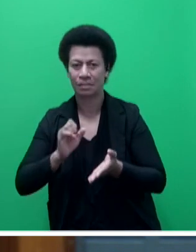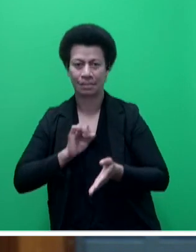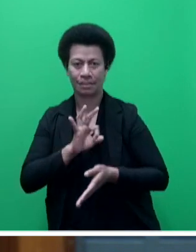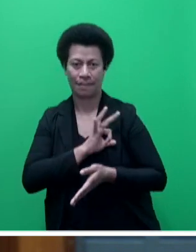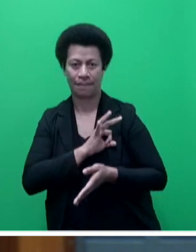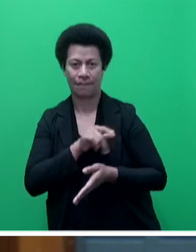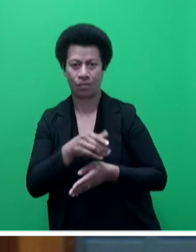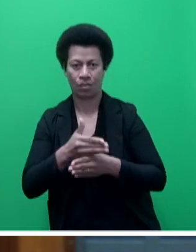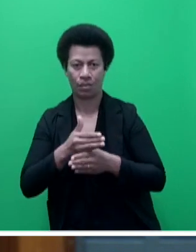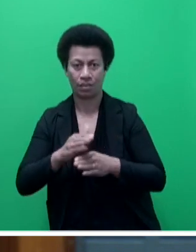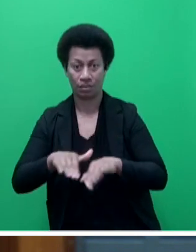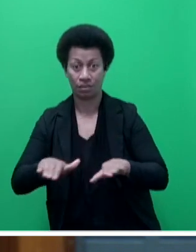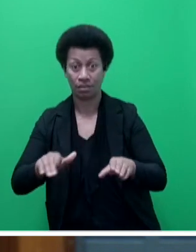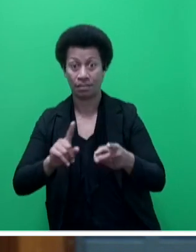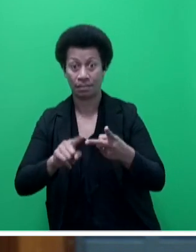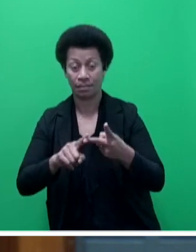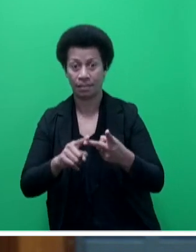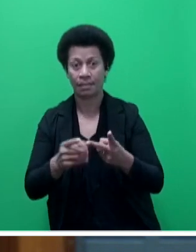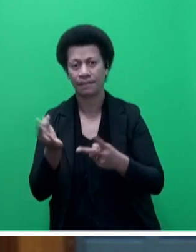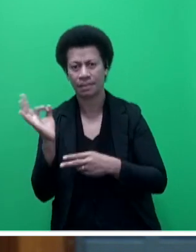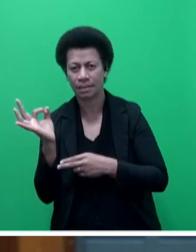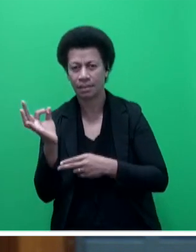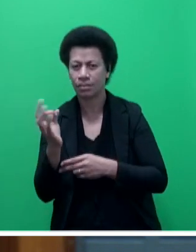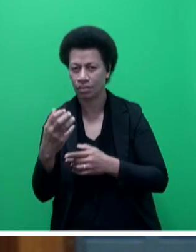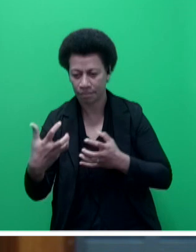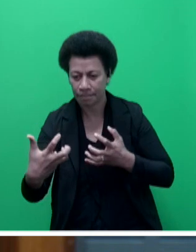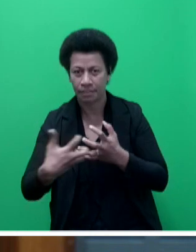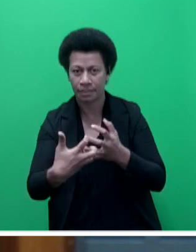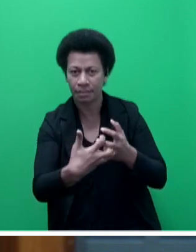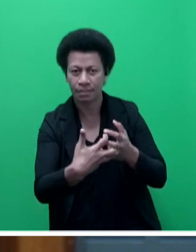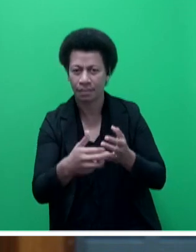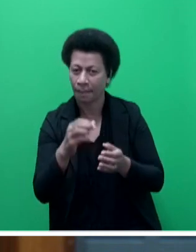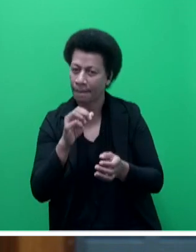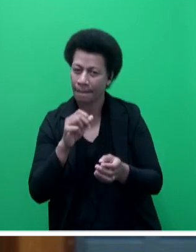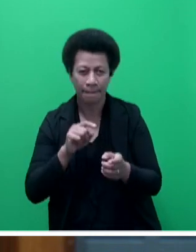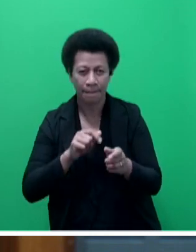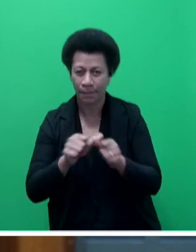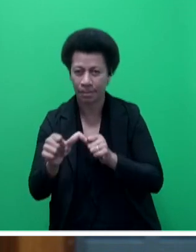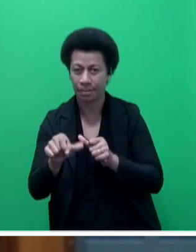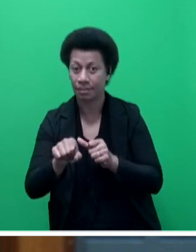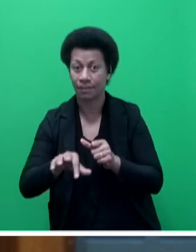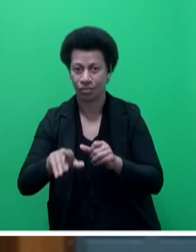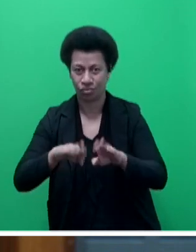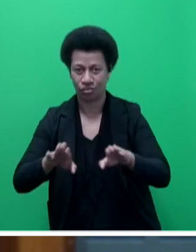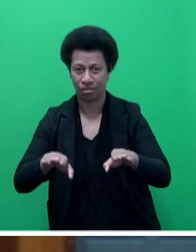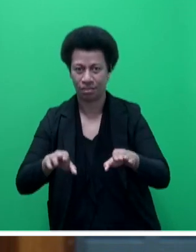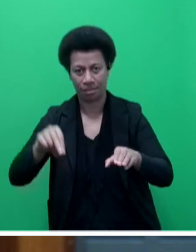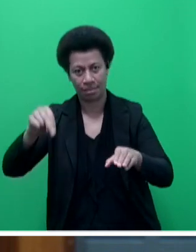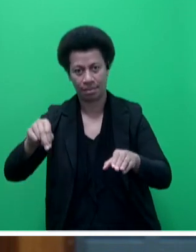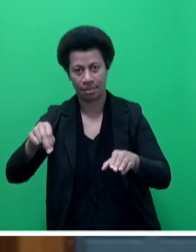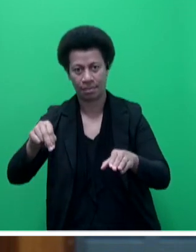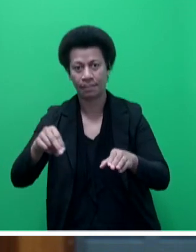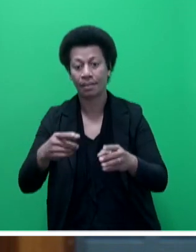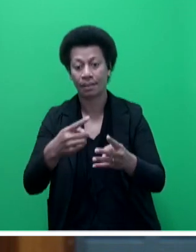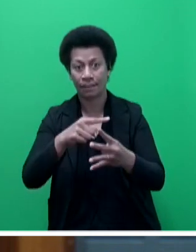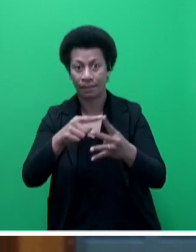to facilitate according to the requirements to meet the best interest and protection of our children, which comes through our service terrains across the 4